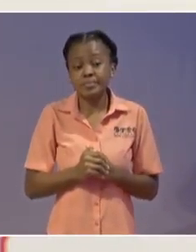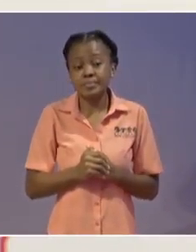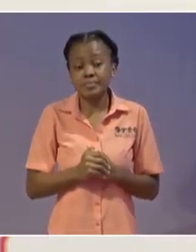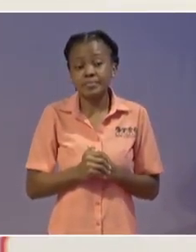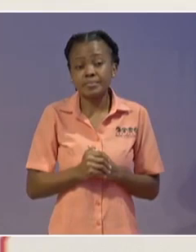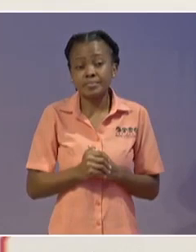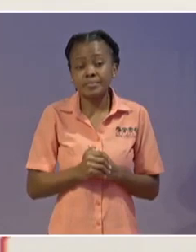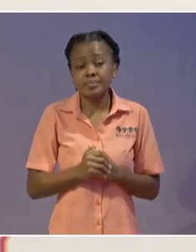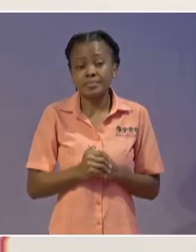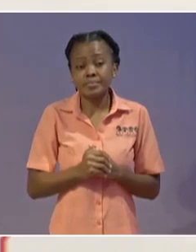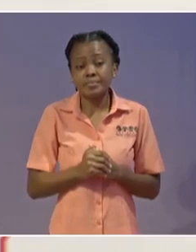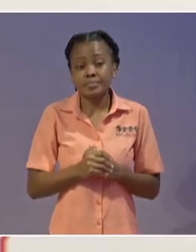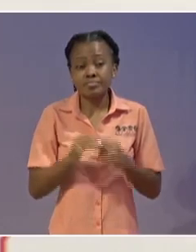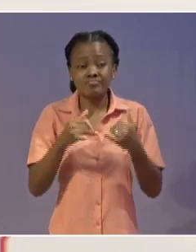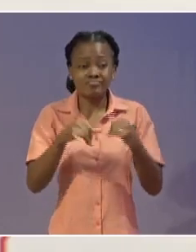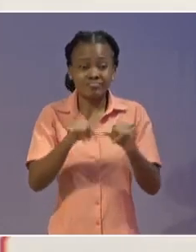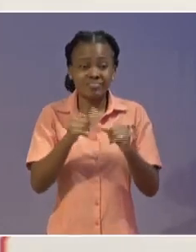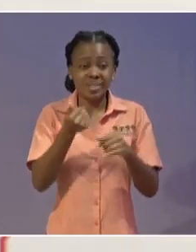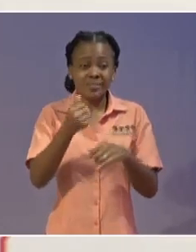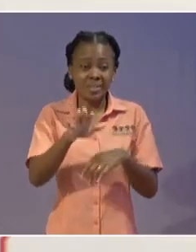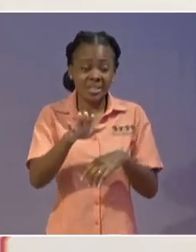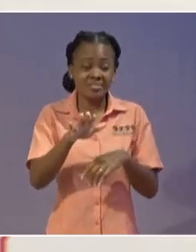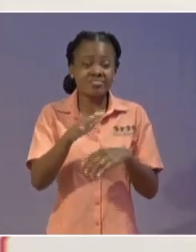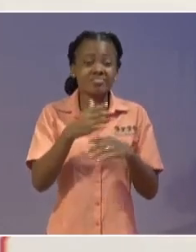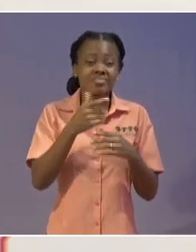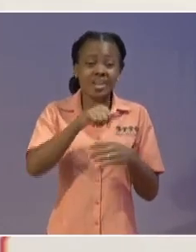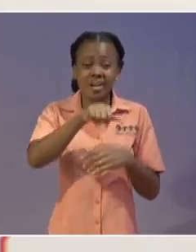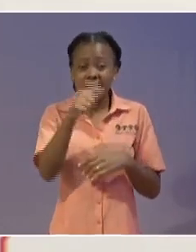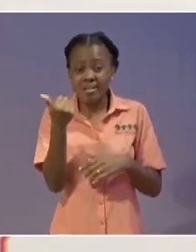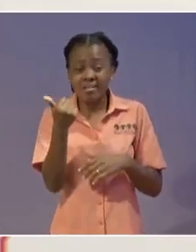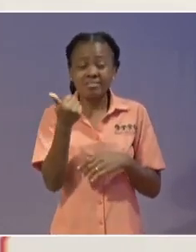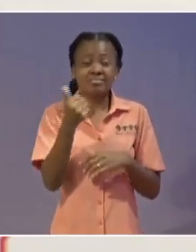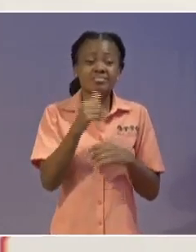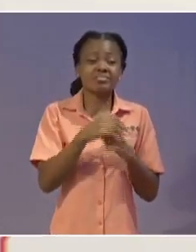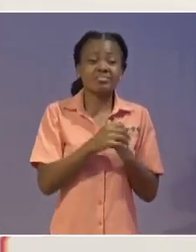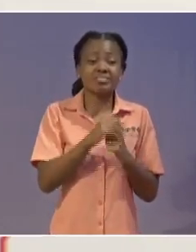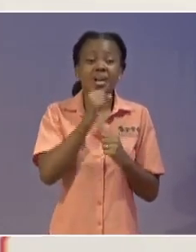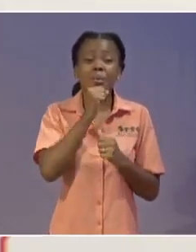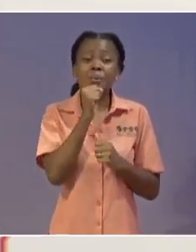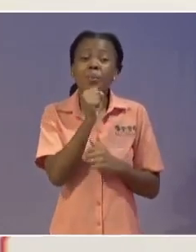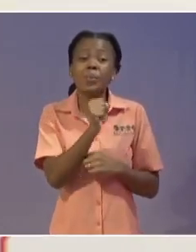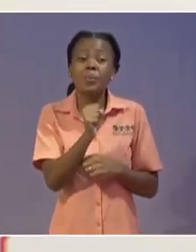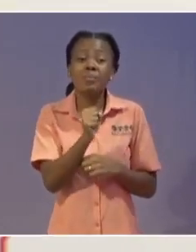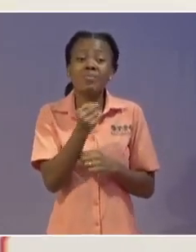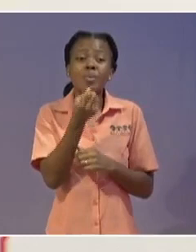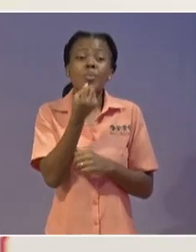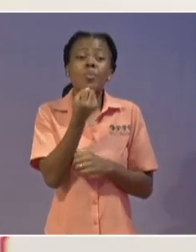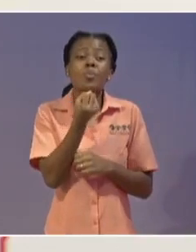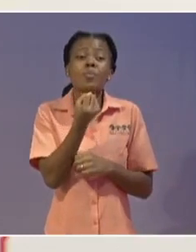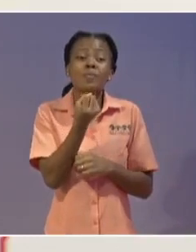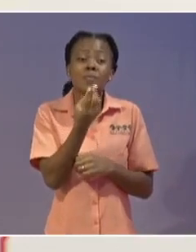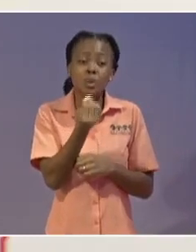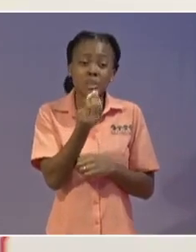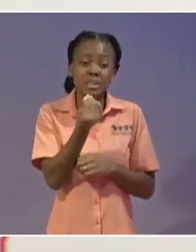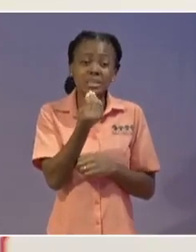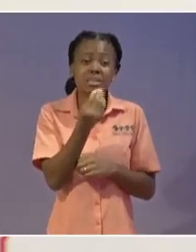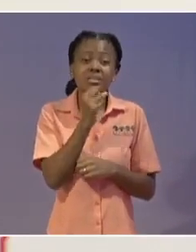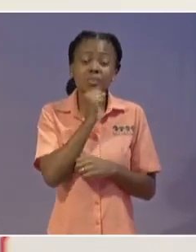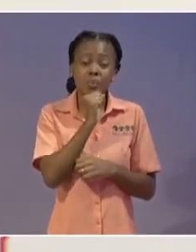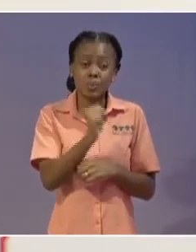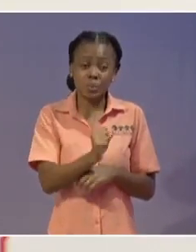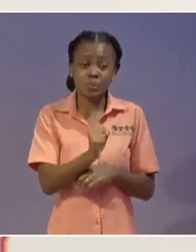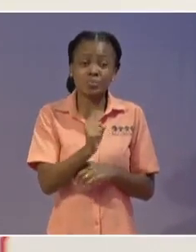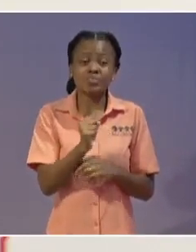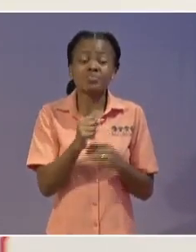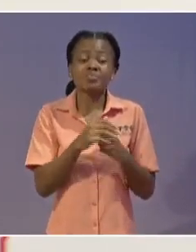the 15-year-old and we have the other age group being 14 years old. So we have 5,